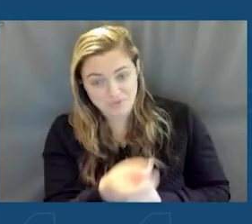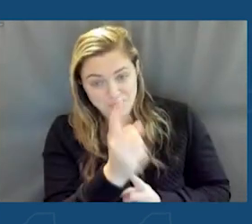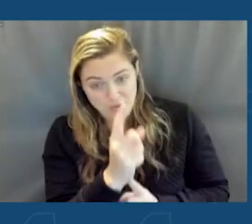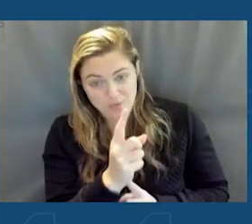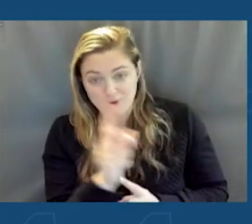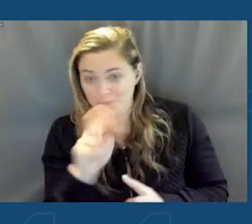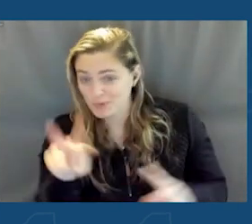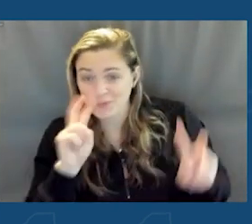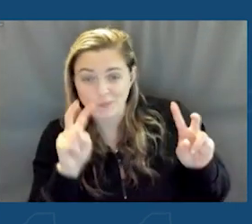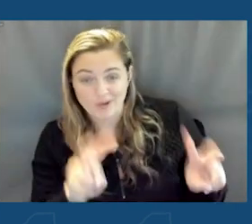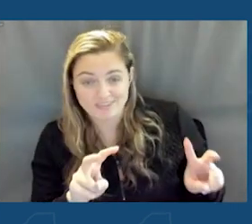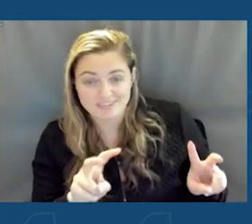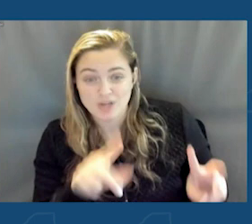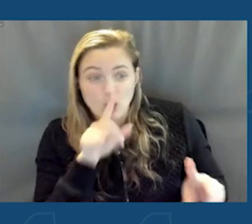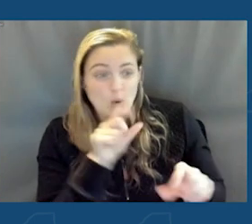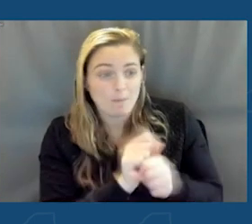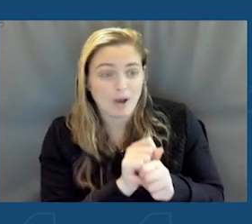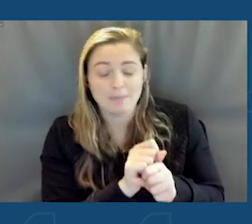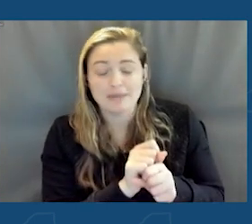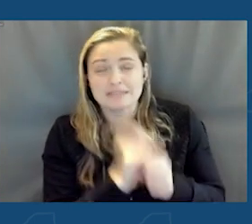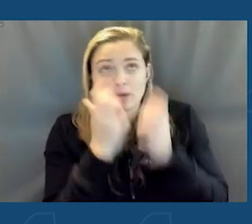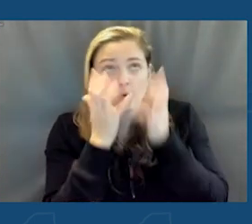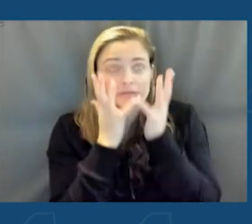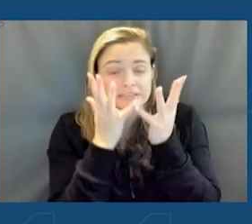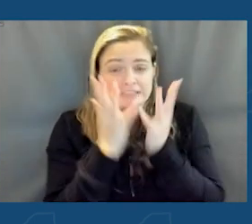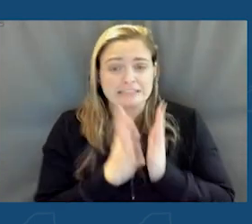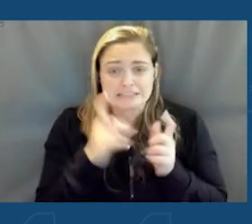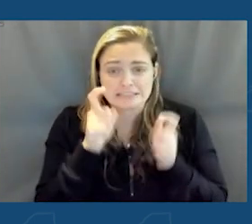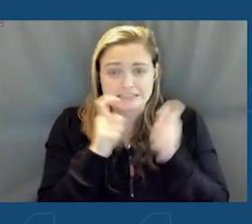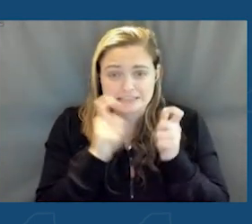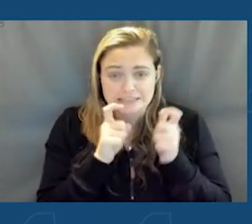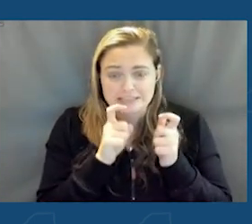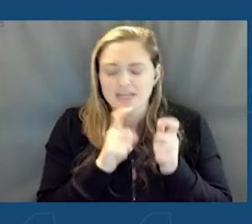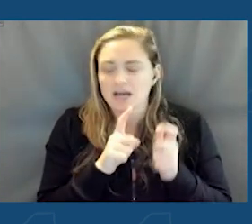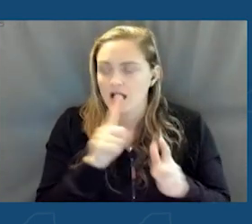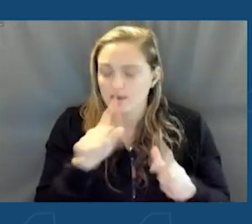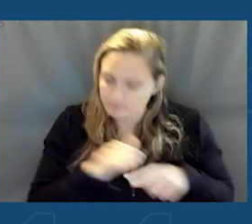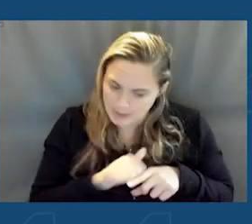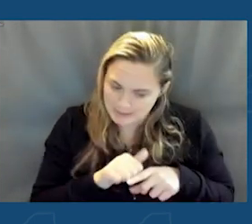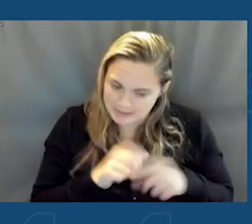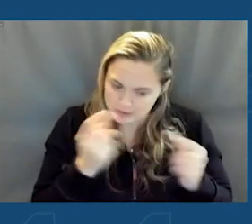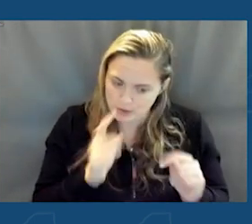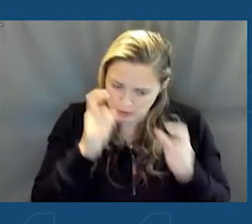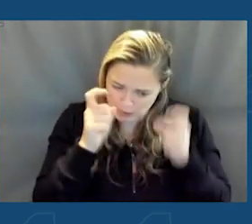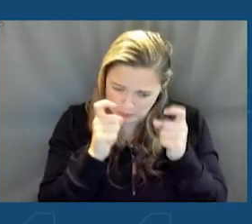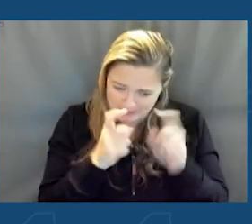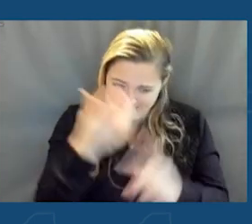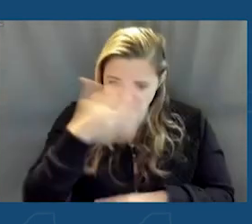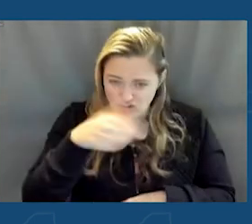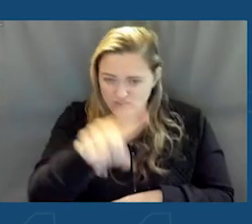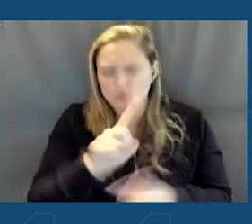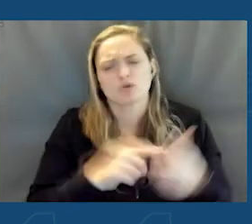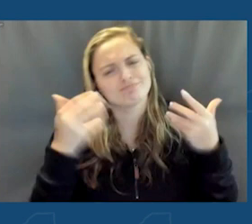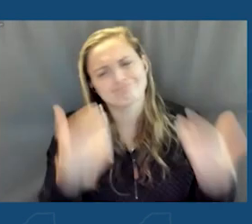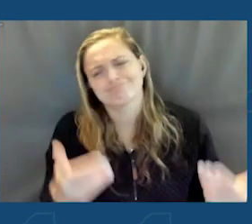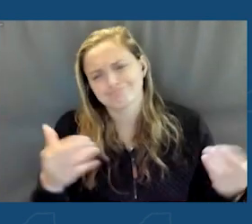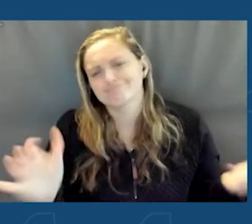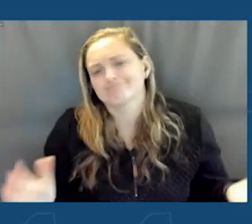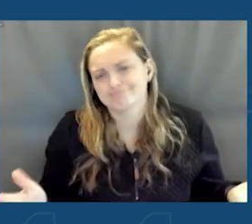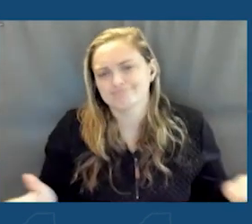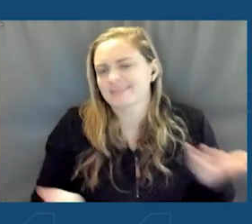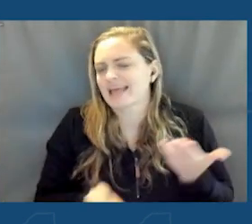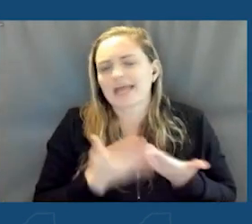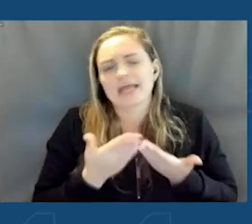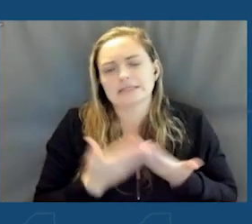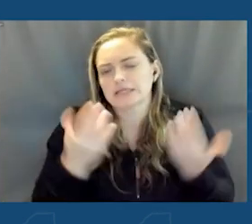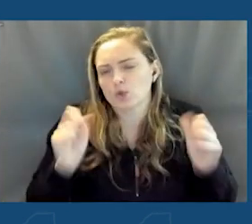watch. And I promise I will not grimace. I practice not grimacing in front of you. So let's get it done. I mean, it's just the easiest thing you could